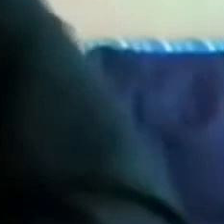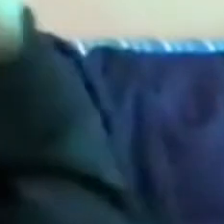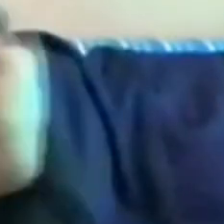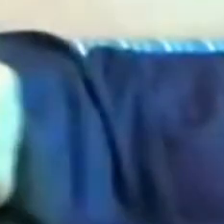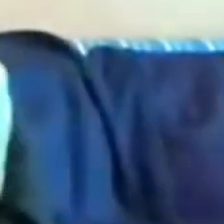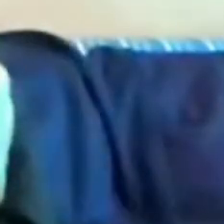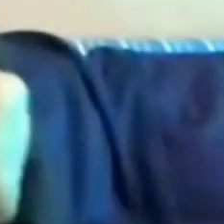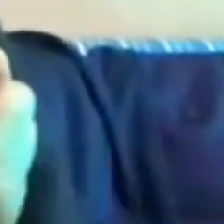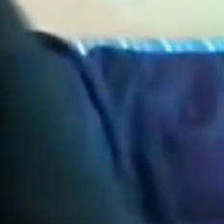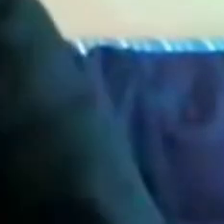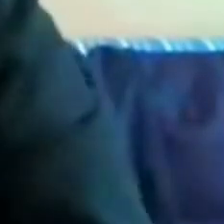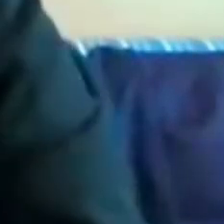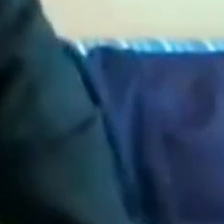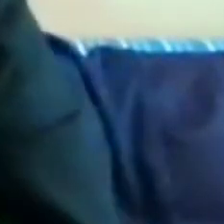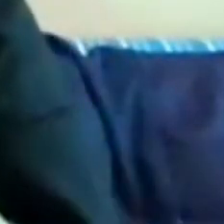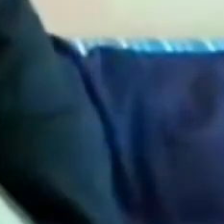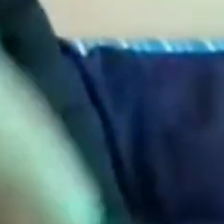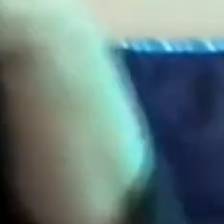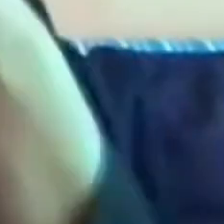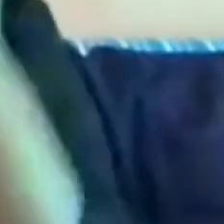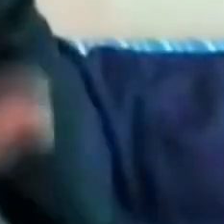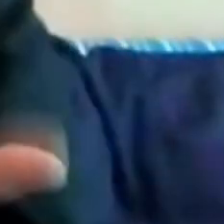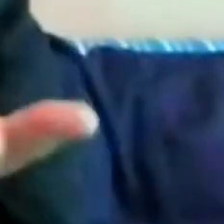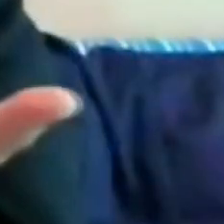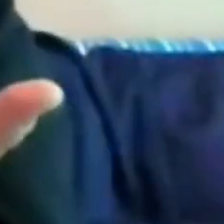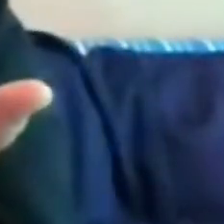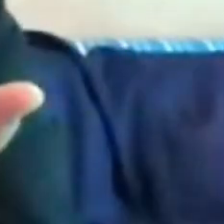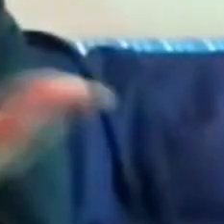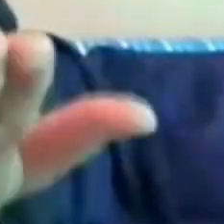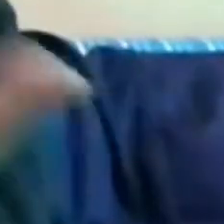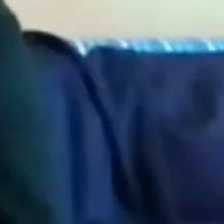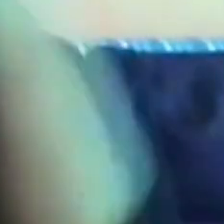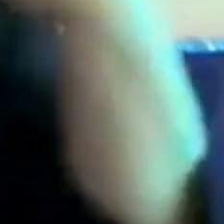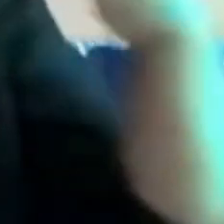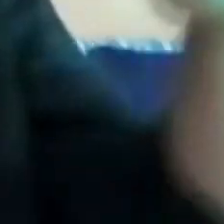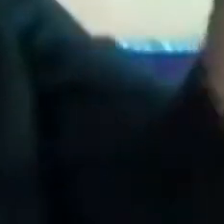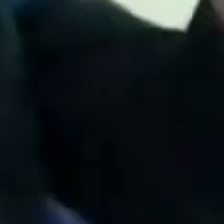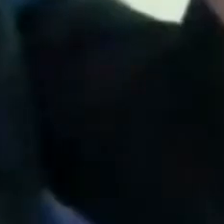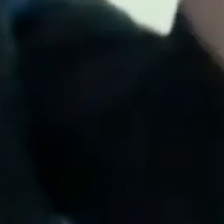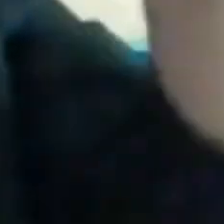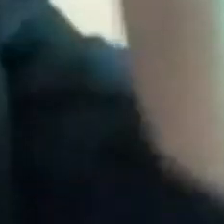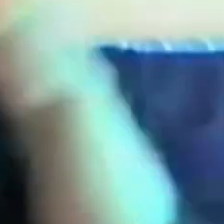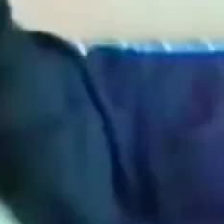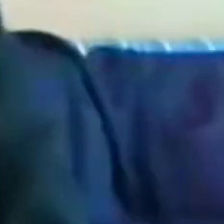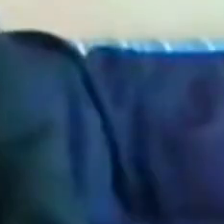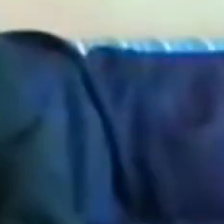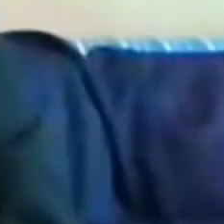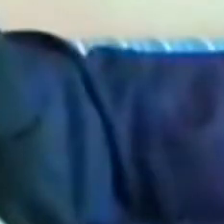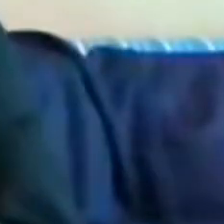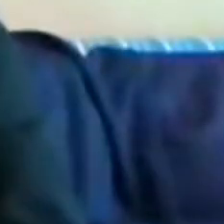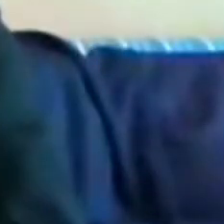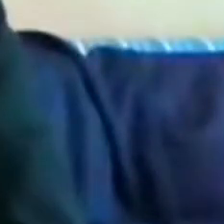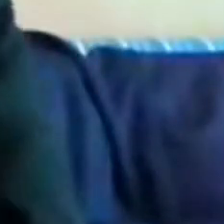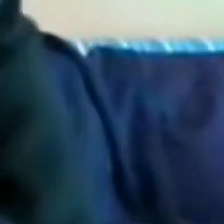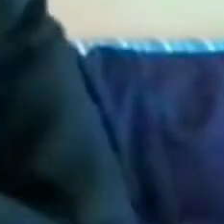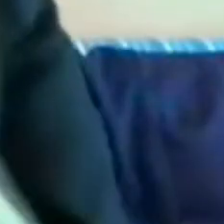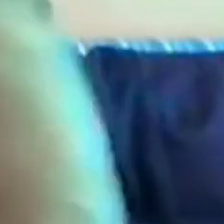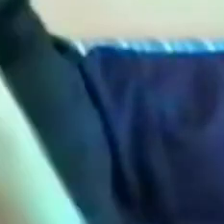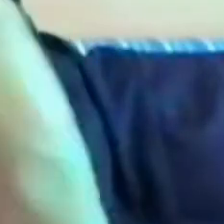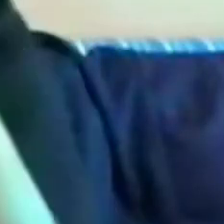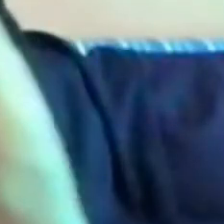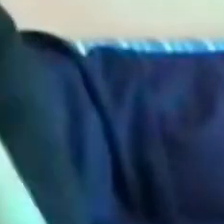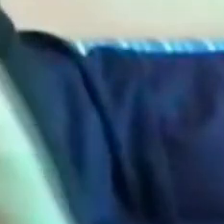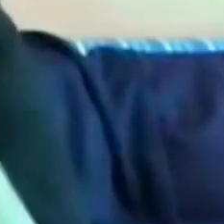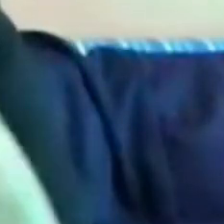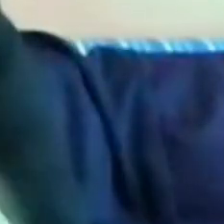response. From the reports of the National Prosecuting Authority, the Thuthuzela care